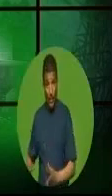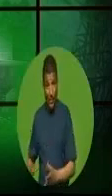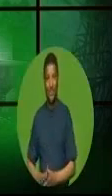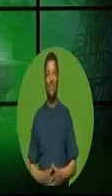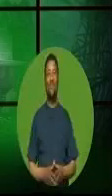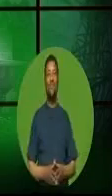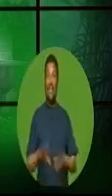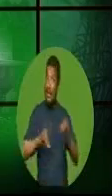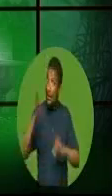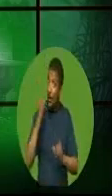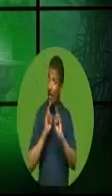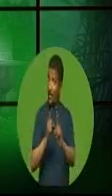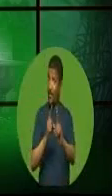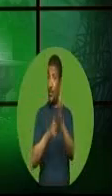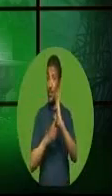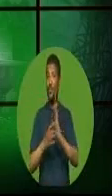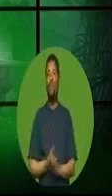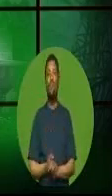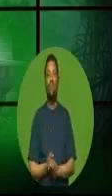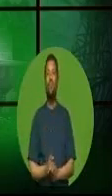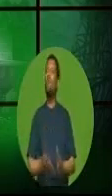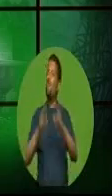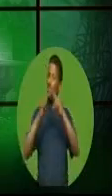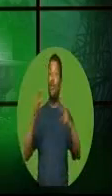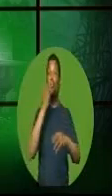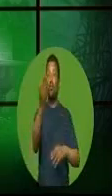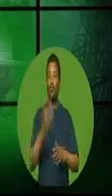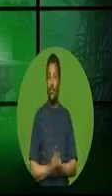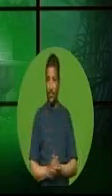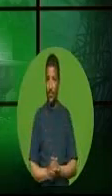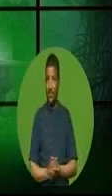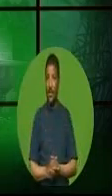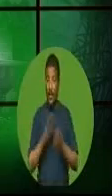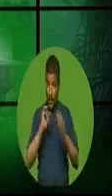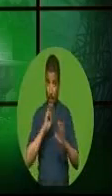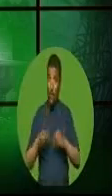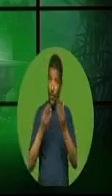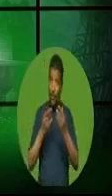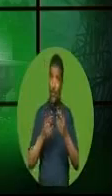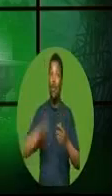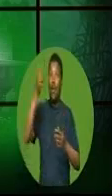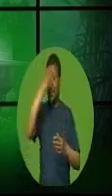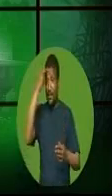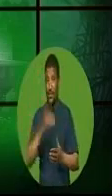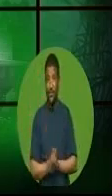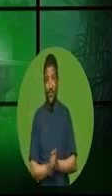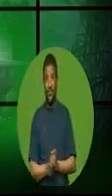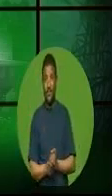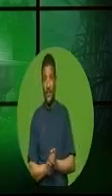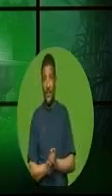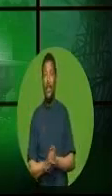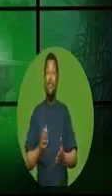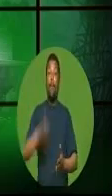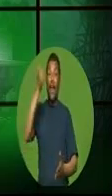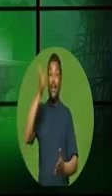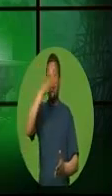Students, did you answer the question? Very good. Let me give you the main reason. The